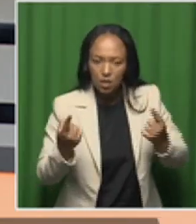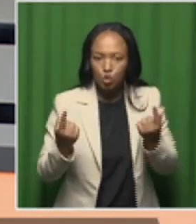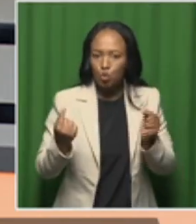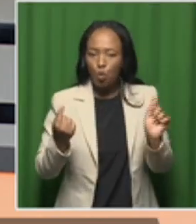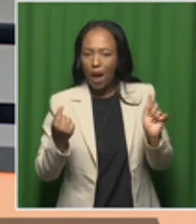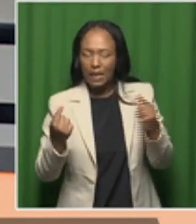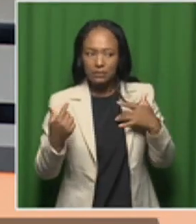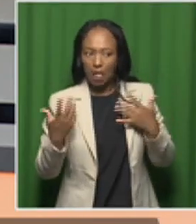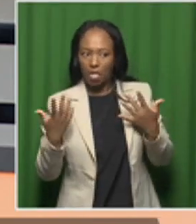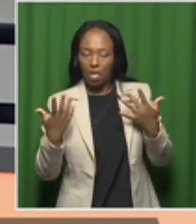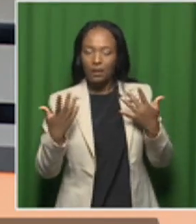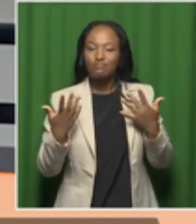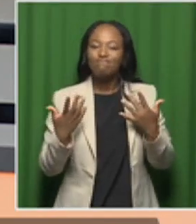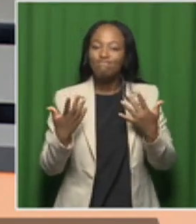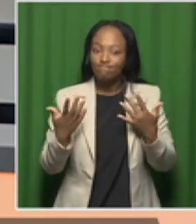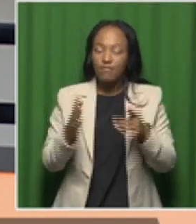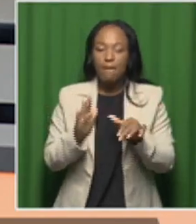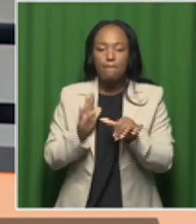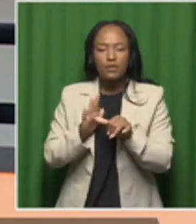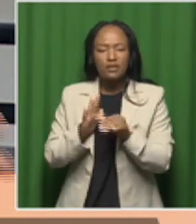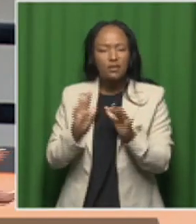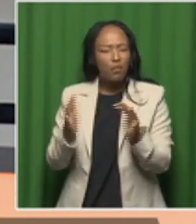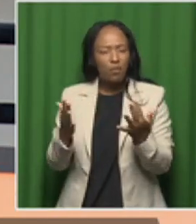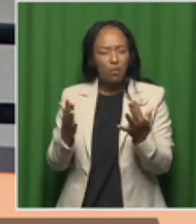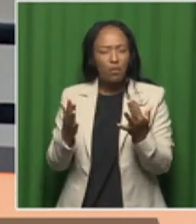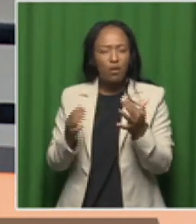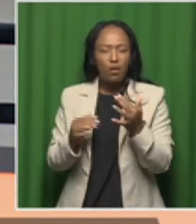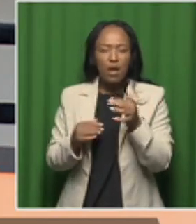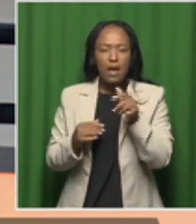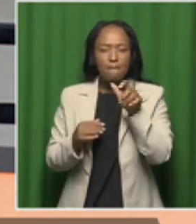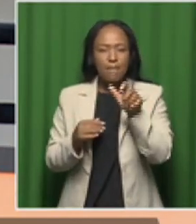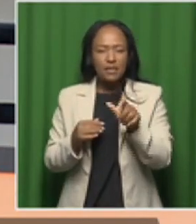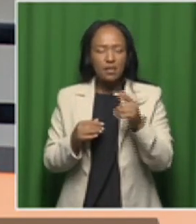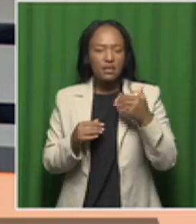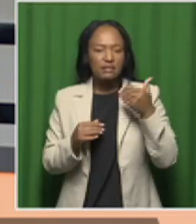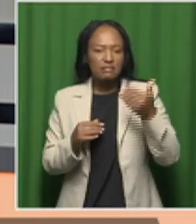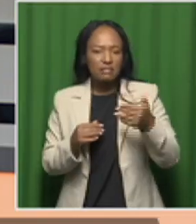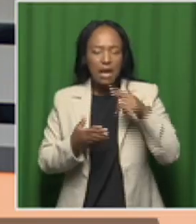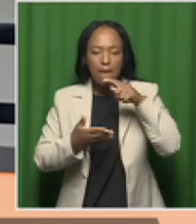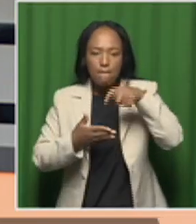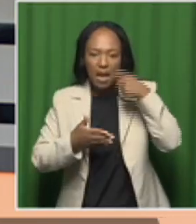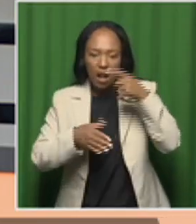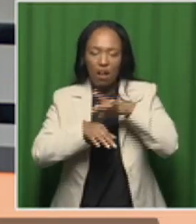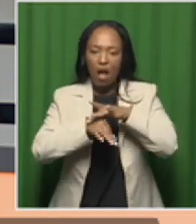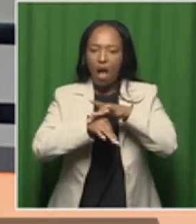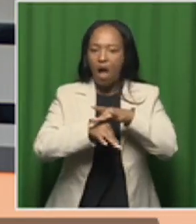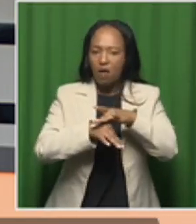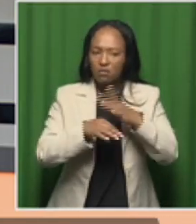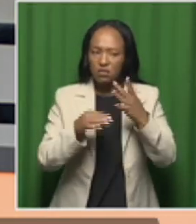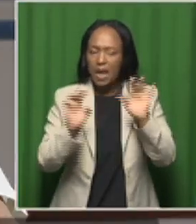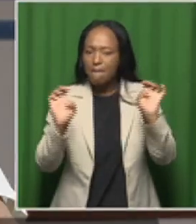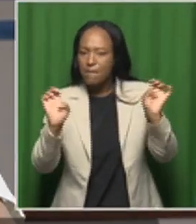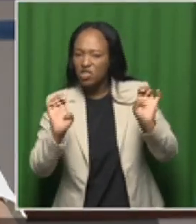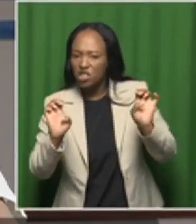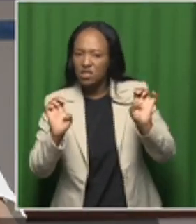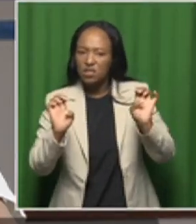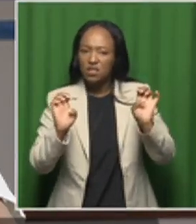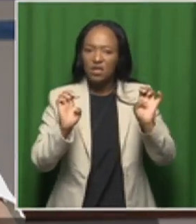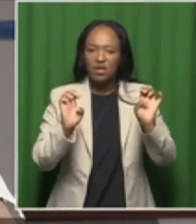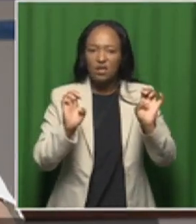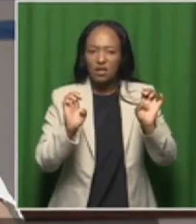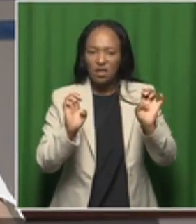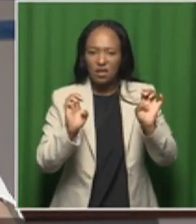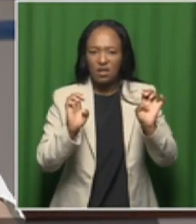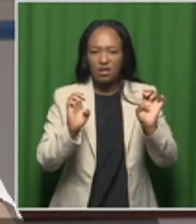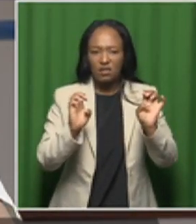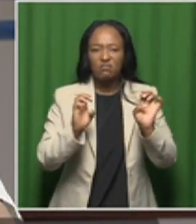for at least somebody or a few times in your life to go for these medical aid courses and refresher courses? Leanne, if you want an honest